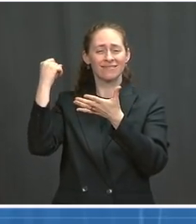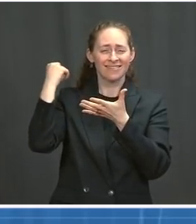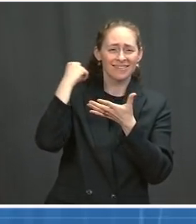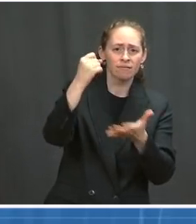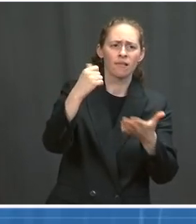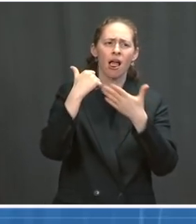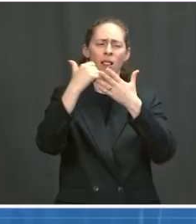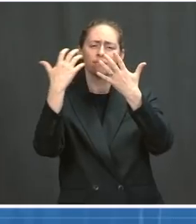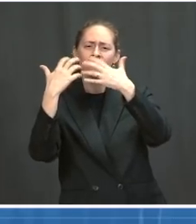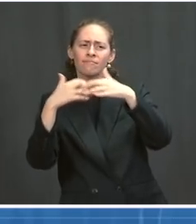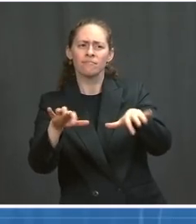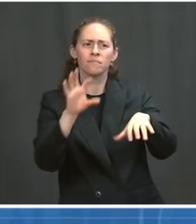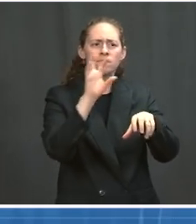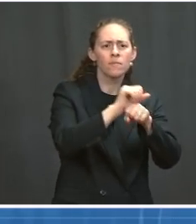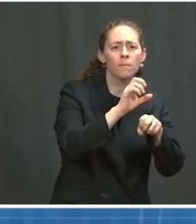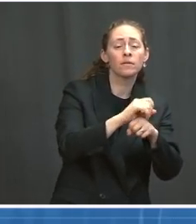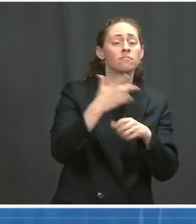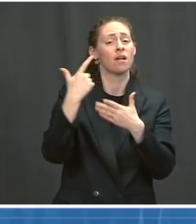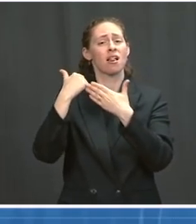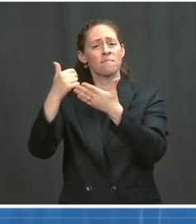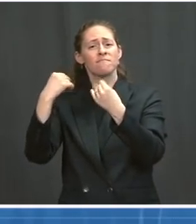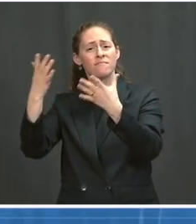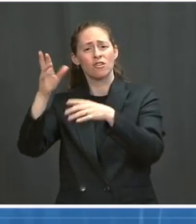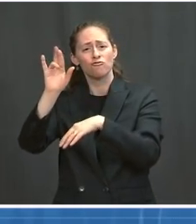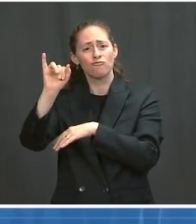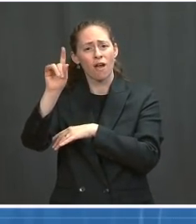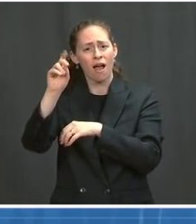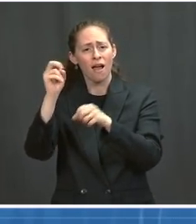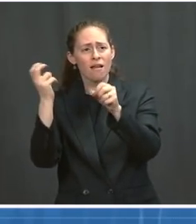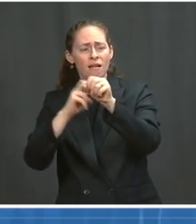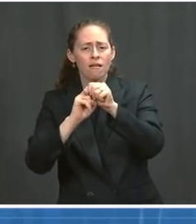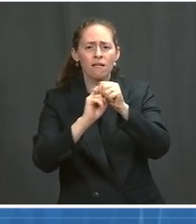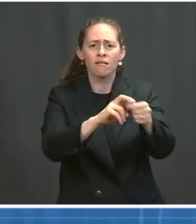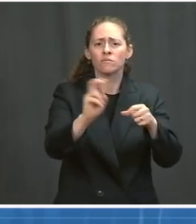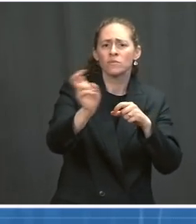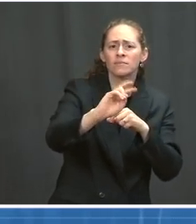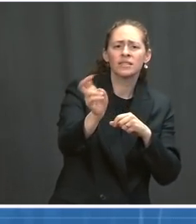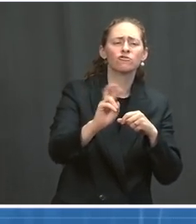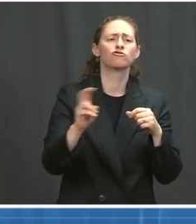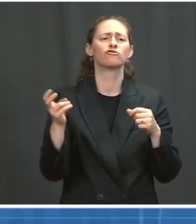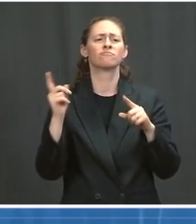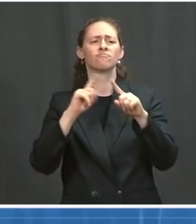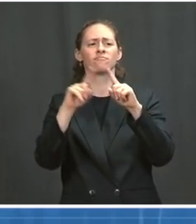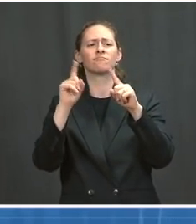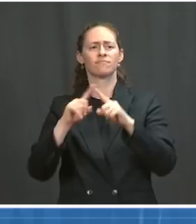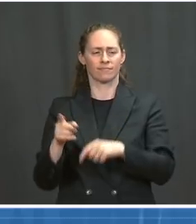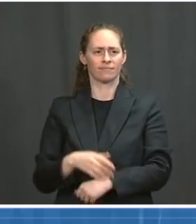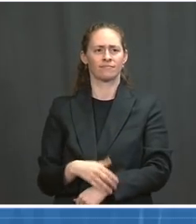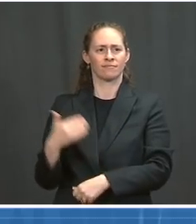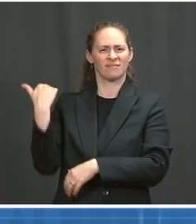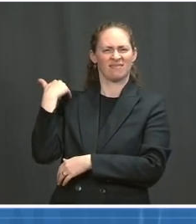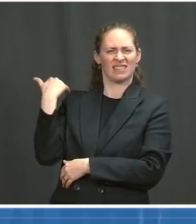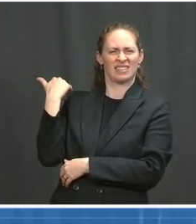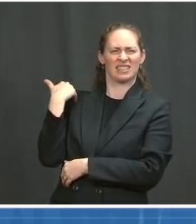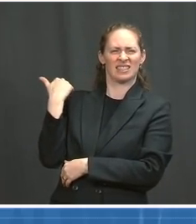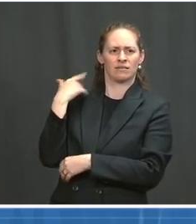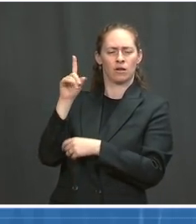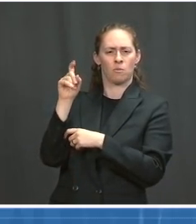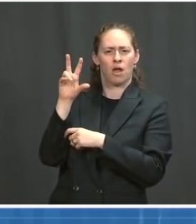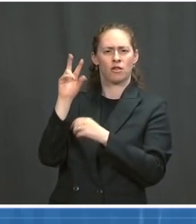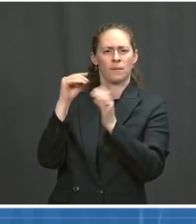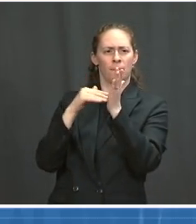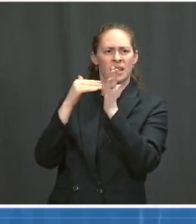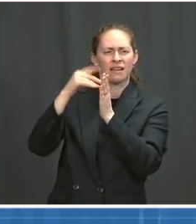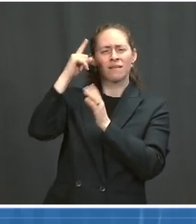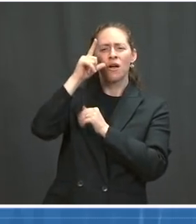appointments. We also this week announced an additional $130 million, which will support equity efforts for hard-to-reach and high-risk